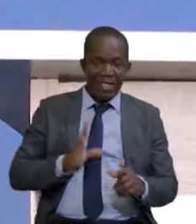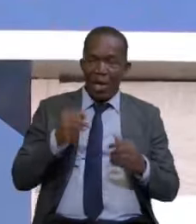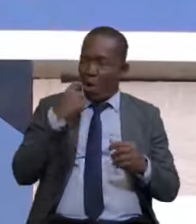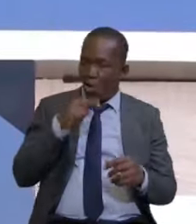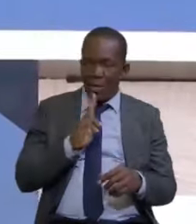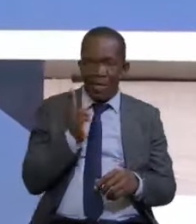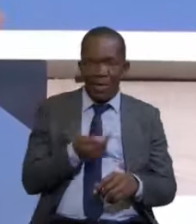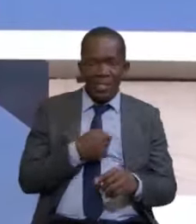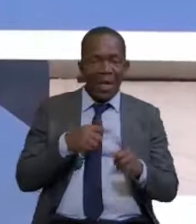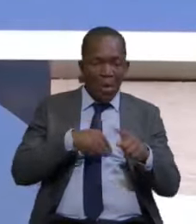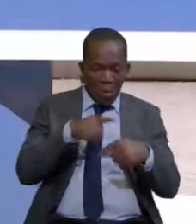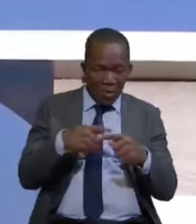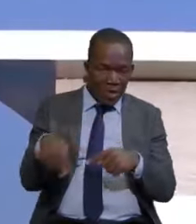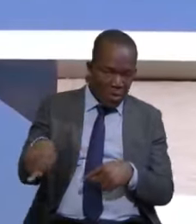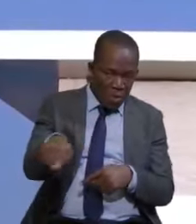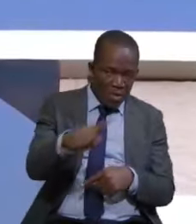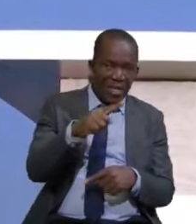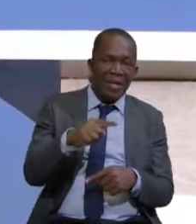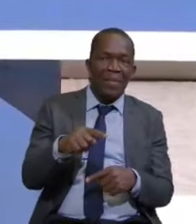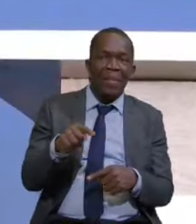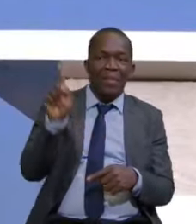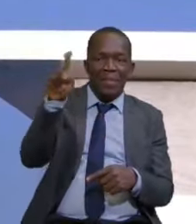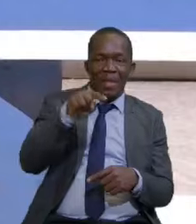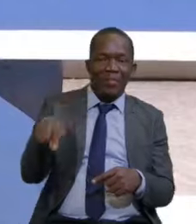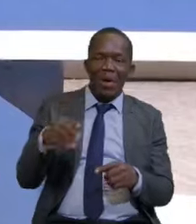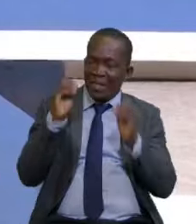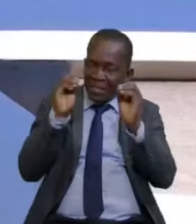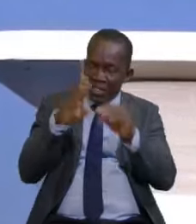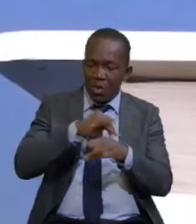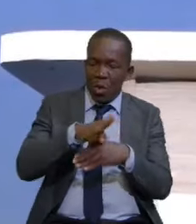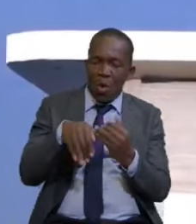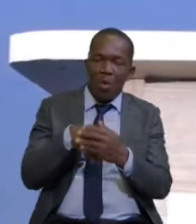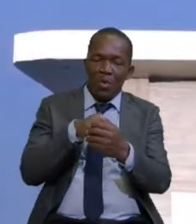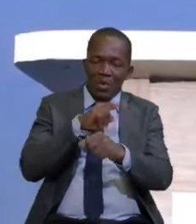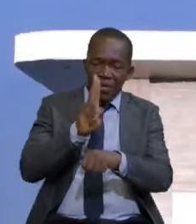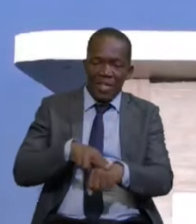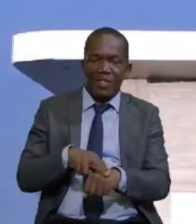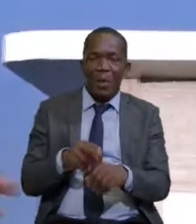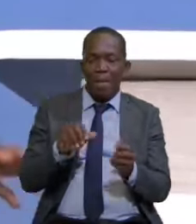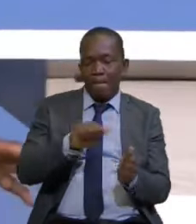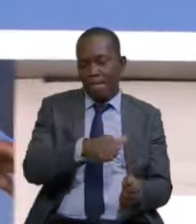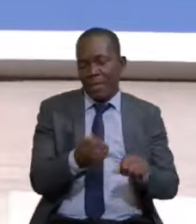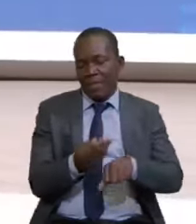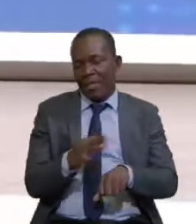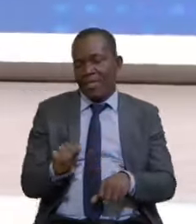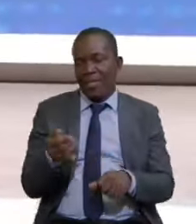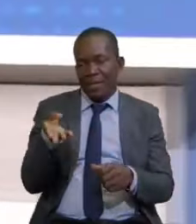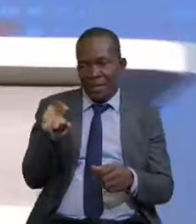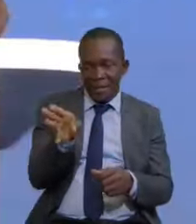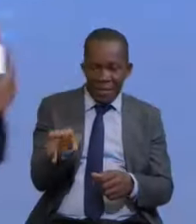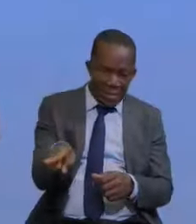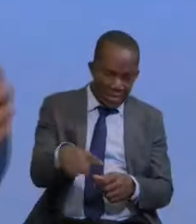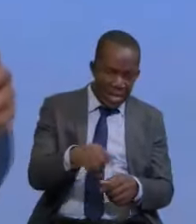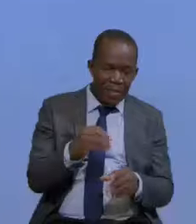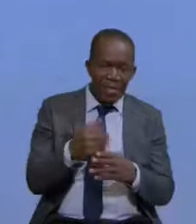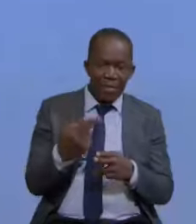teach all nations, baptizing them in the name of the Father and of the Son and